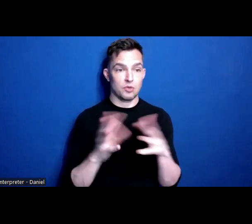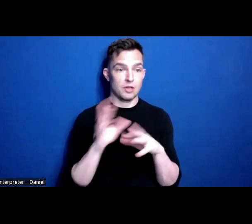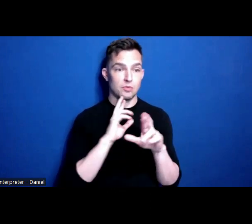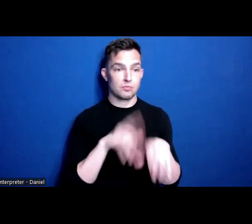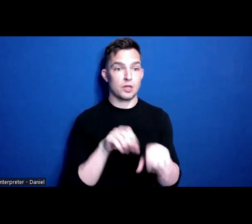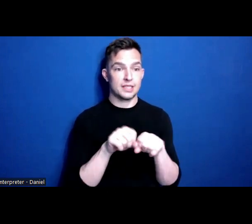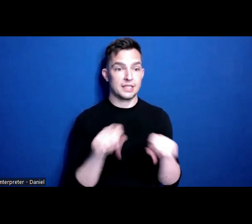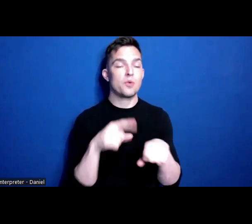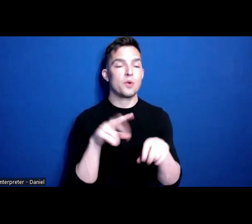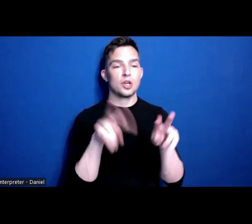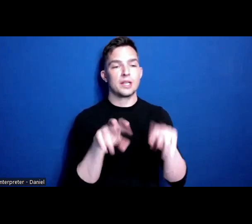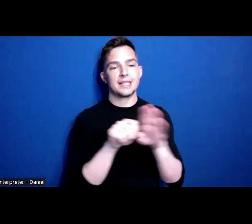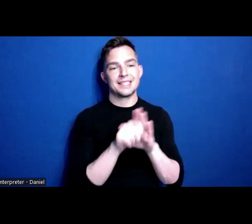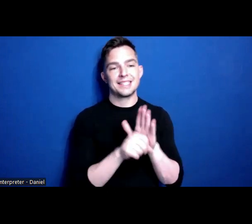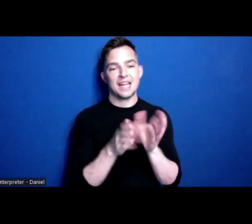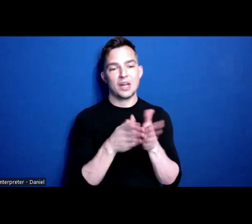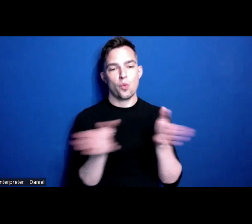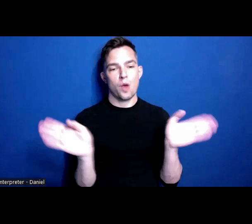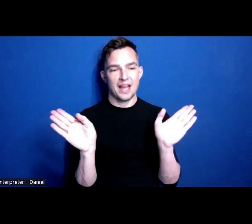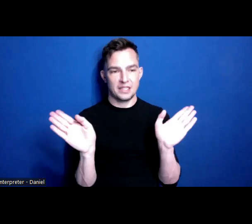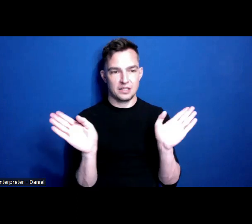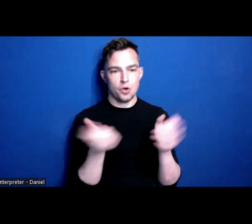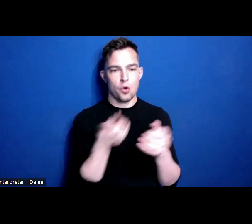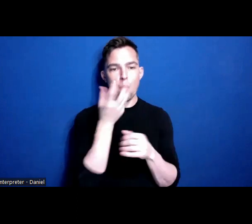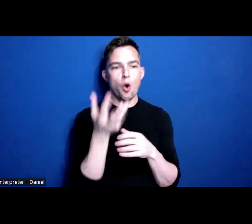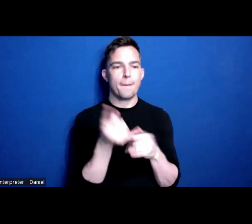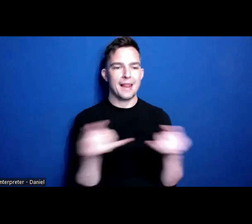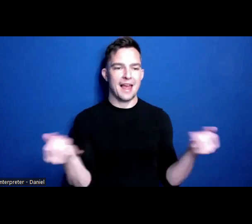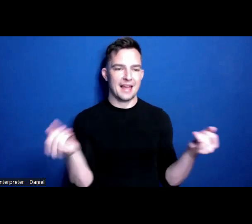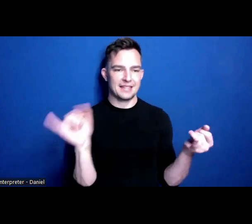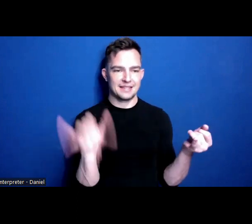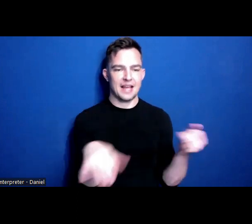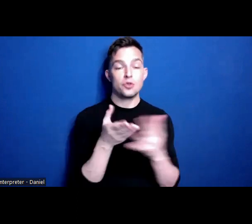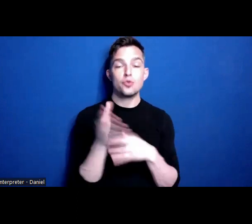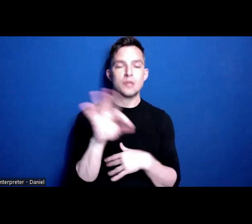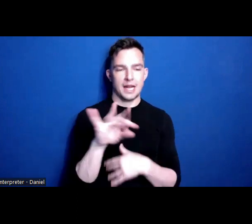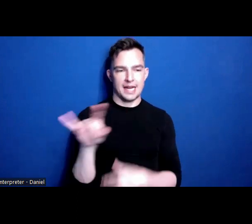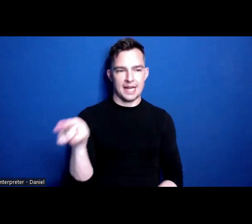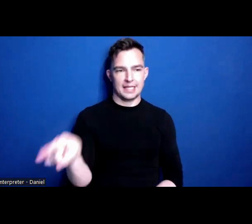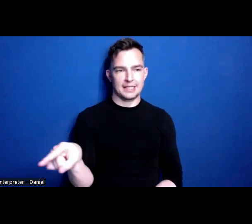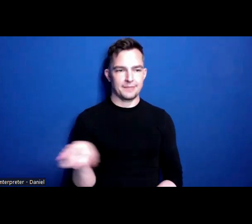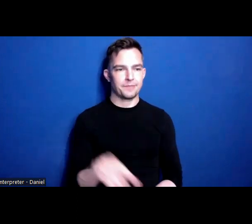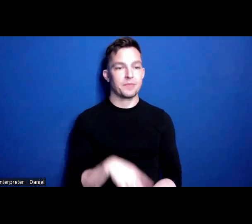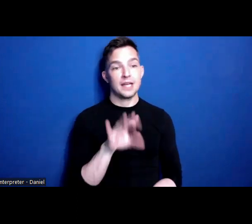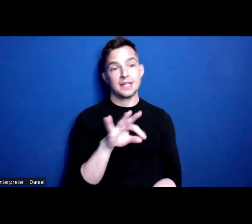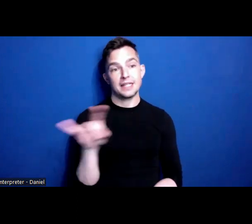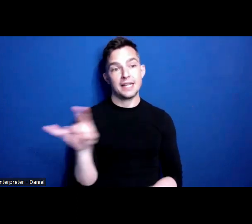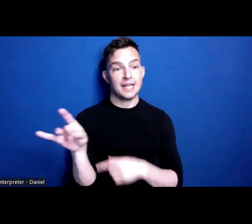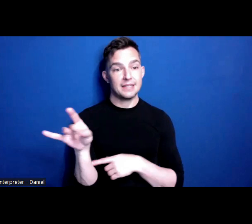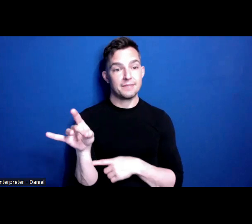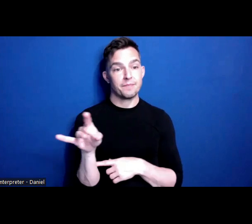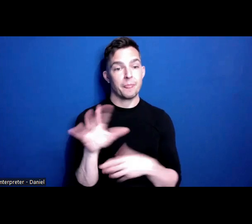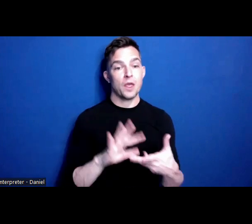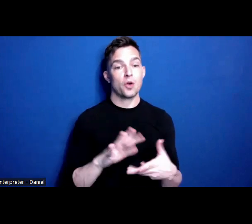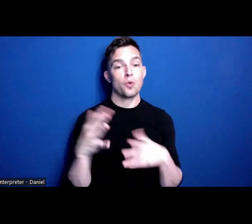the statewide warm line, and that is through 988. This 988